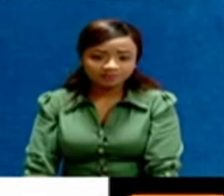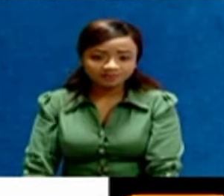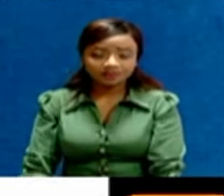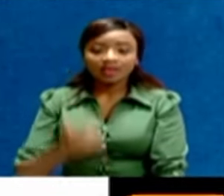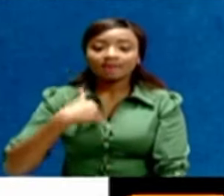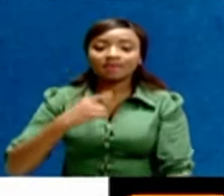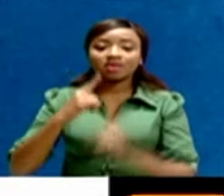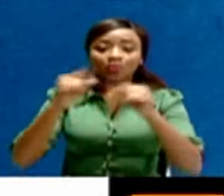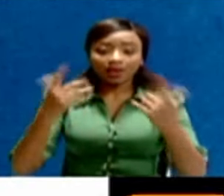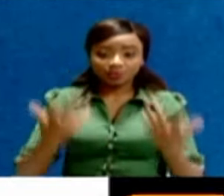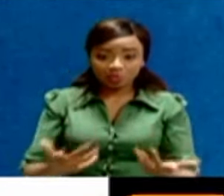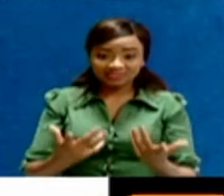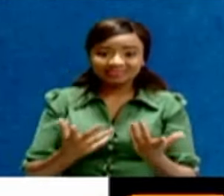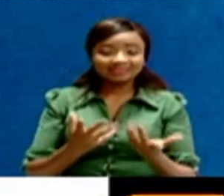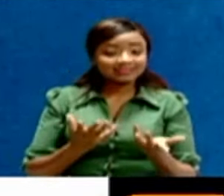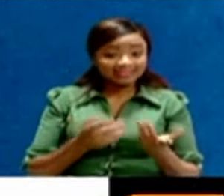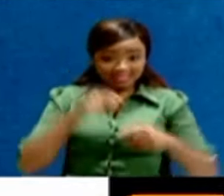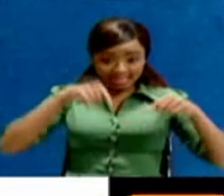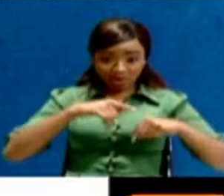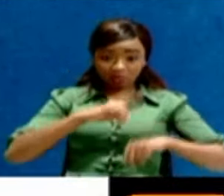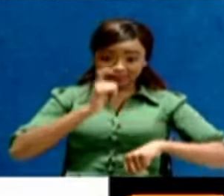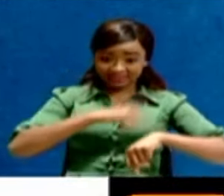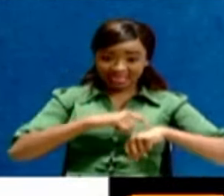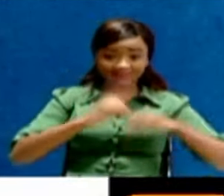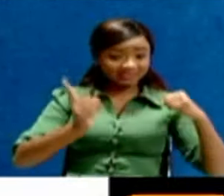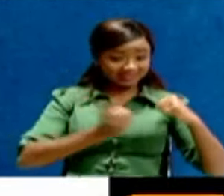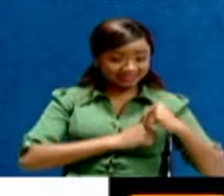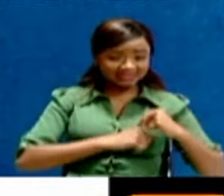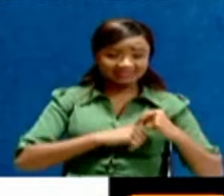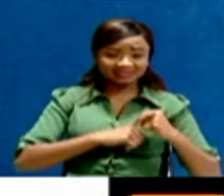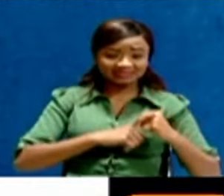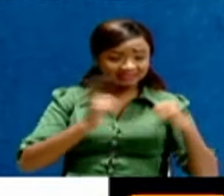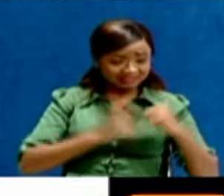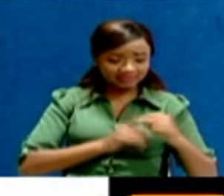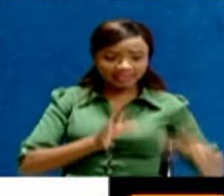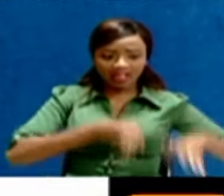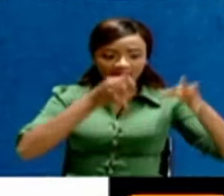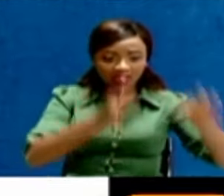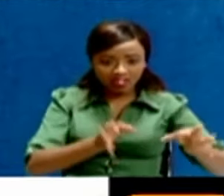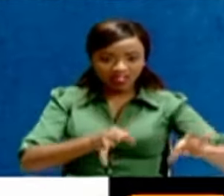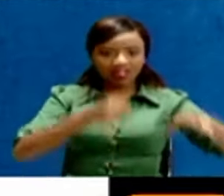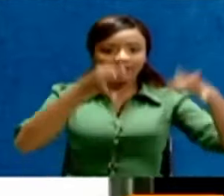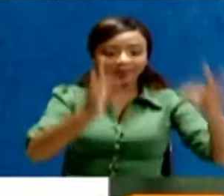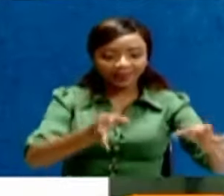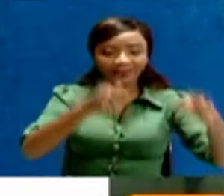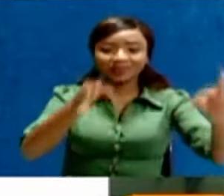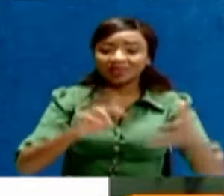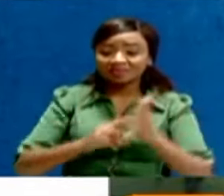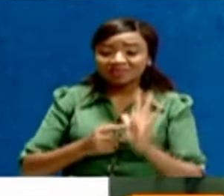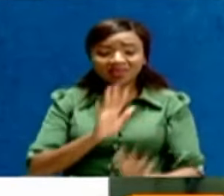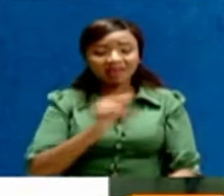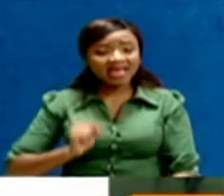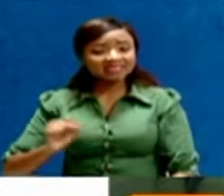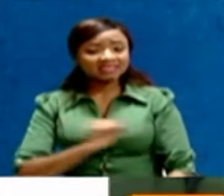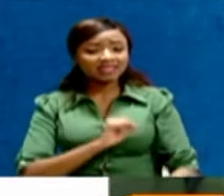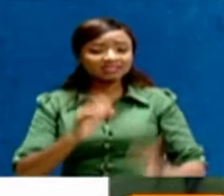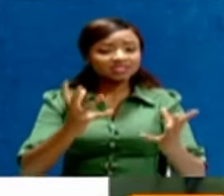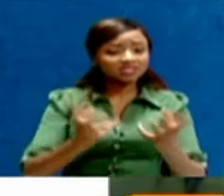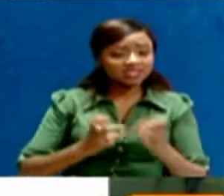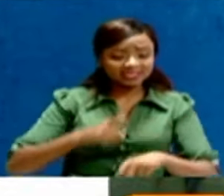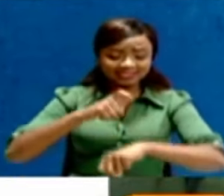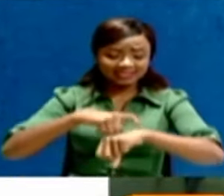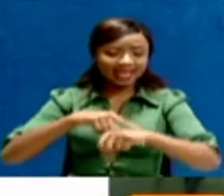Yes, I was saying, how many more times, this is the sixth time that Senate has failed to find a way forward on this matter. How many more attempts, how many more